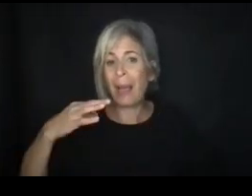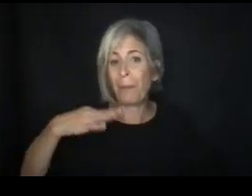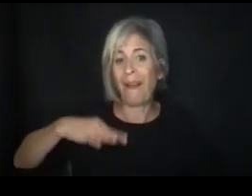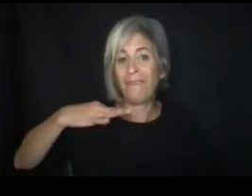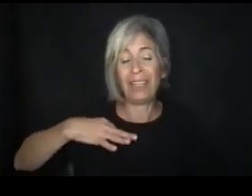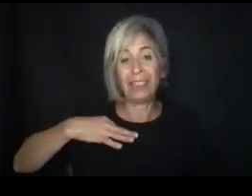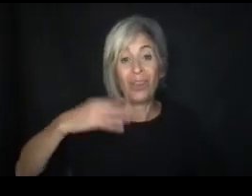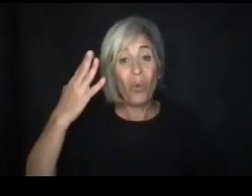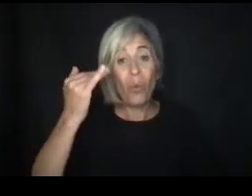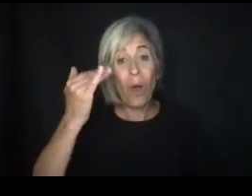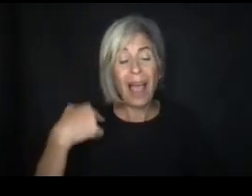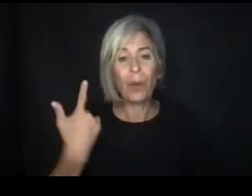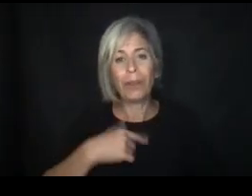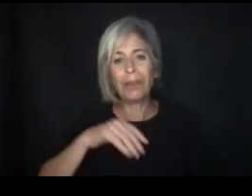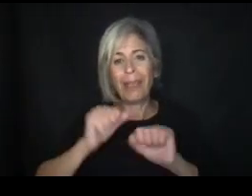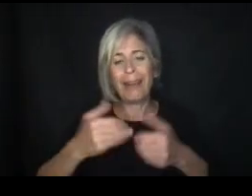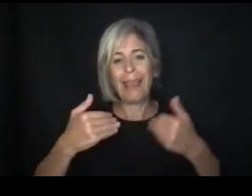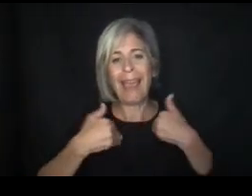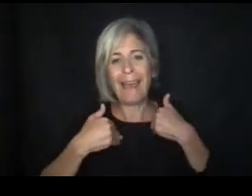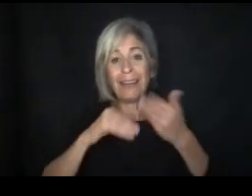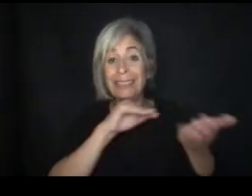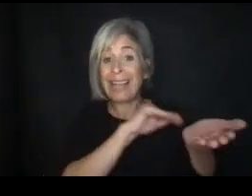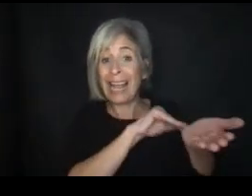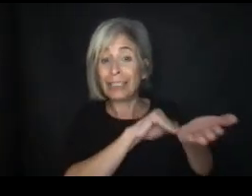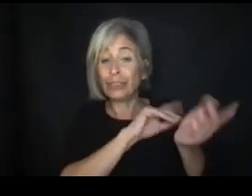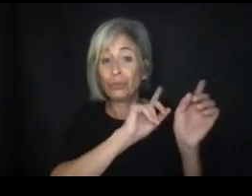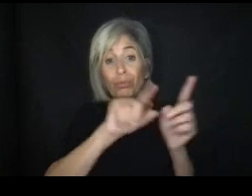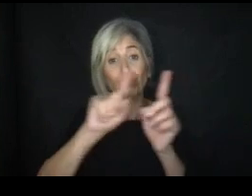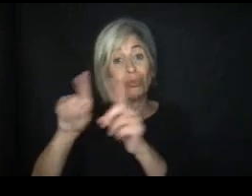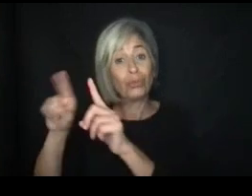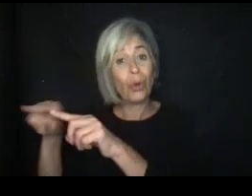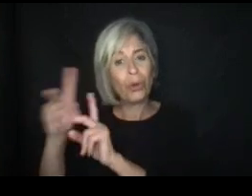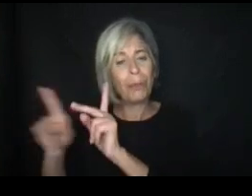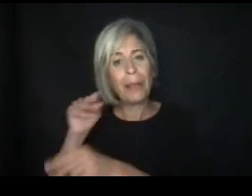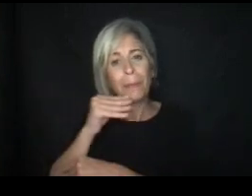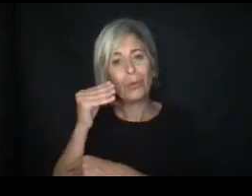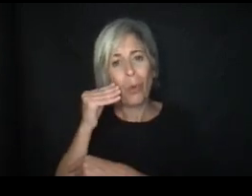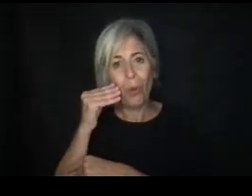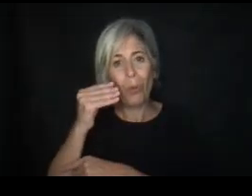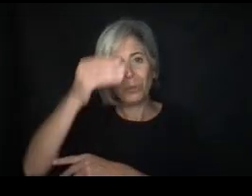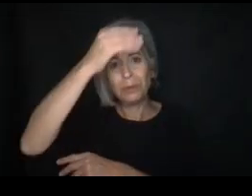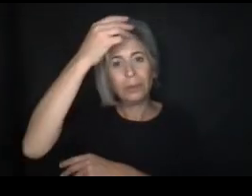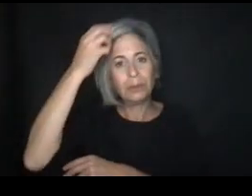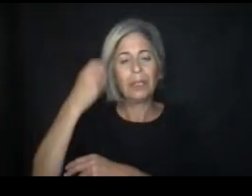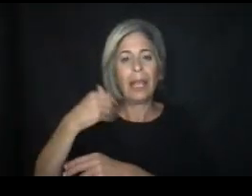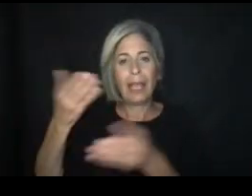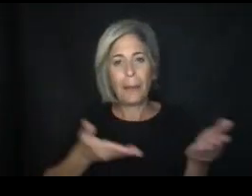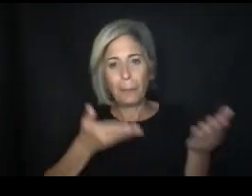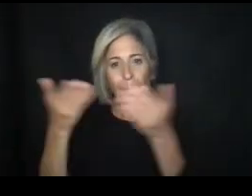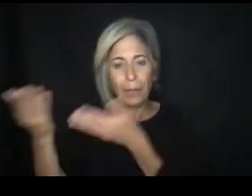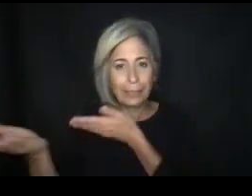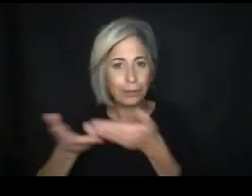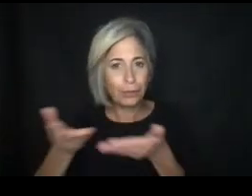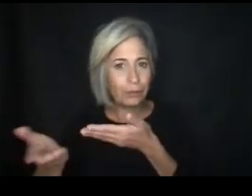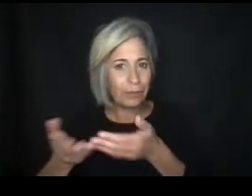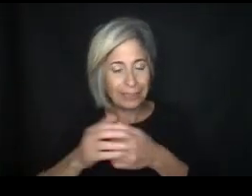so that we can have our doctors go to people's homes and deliver